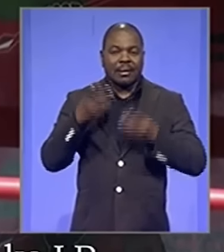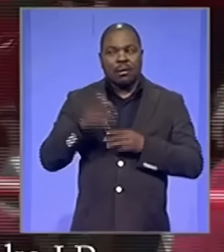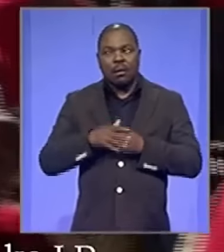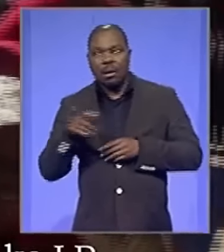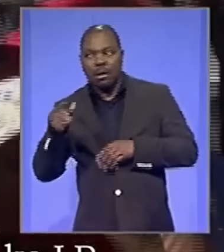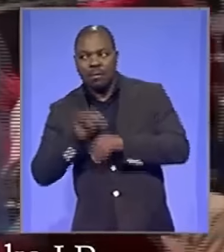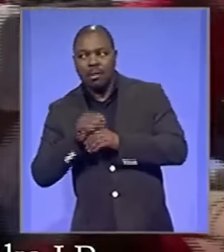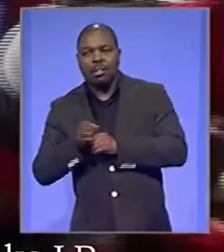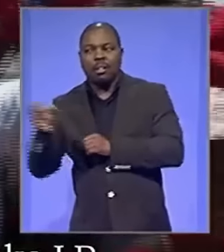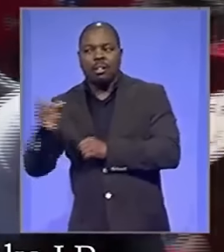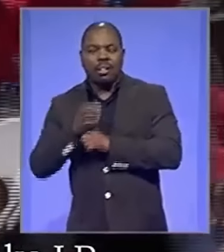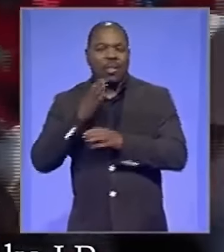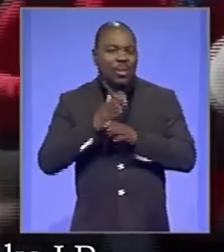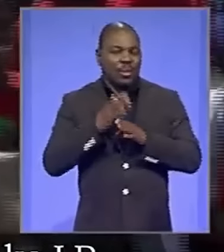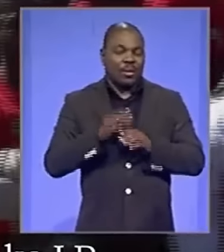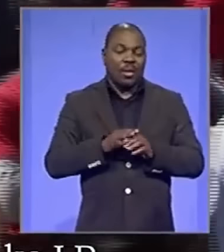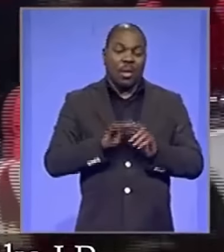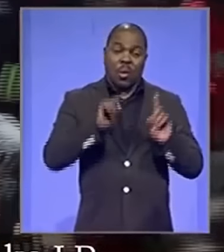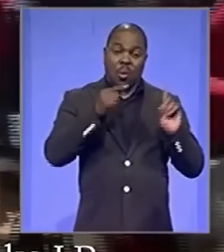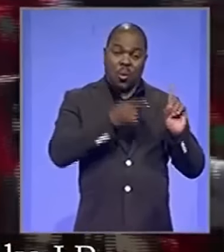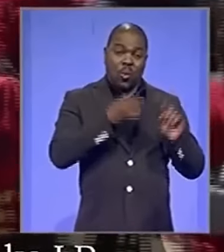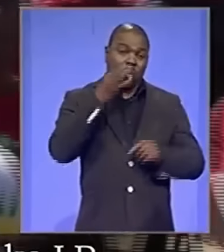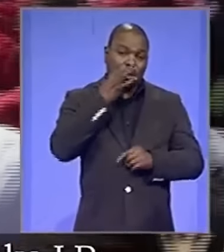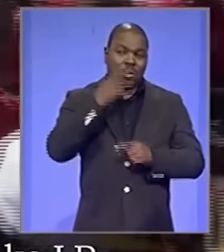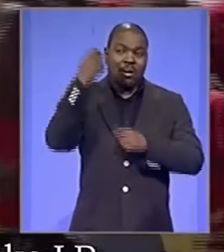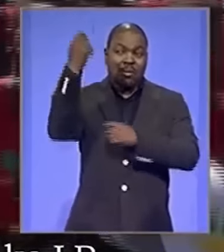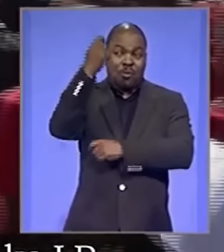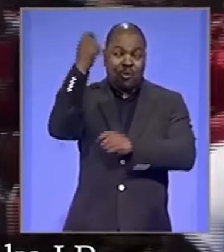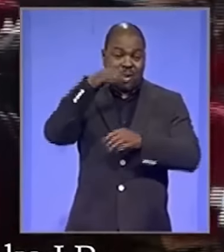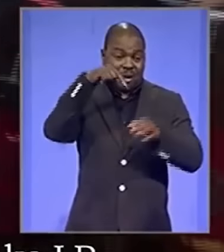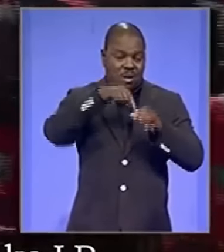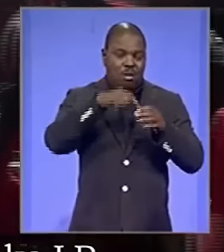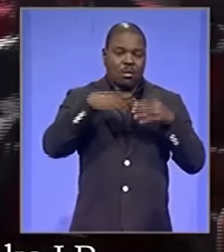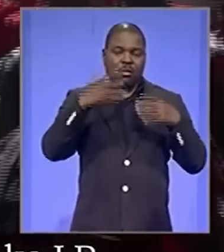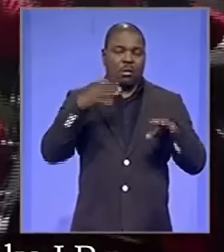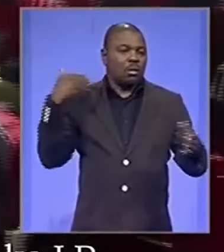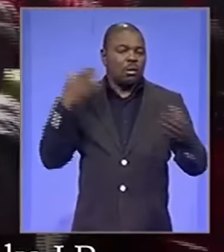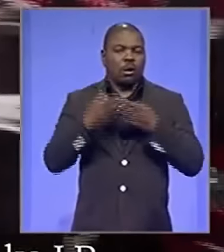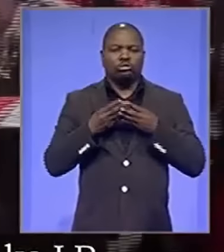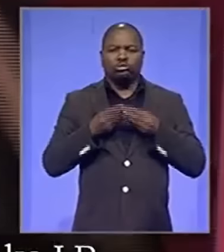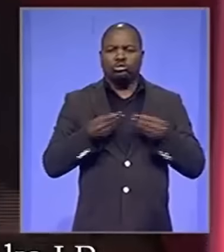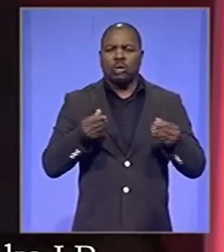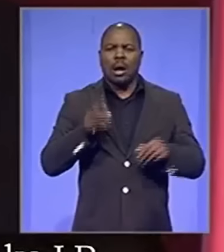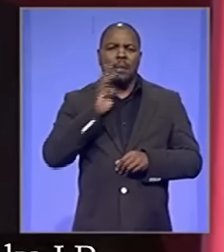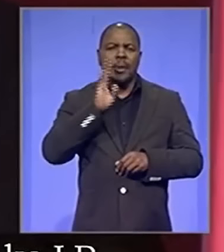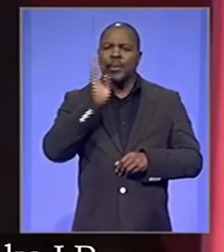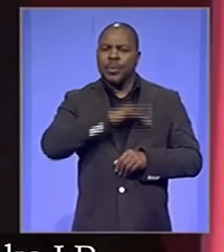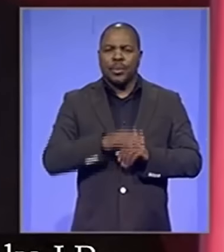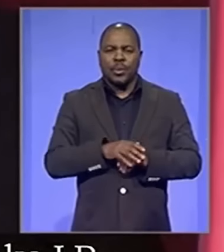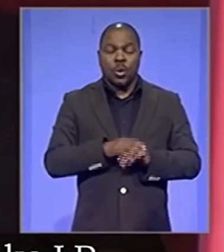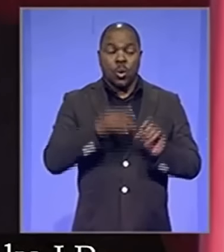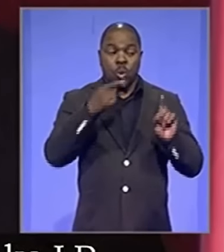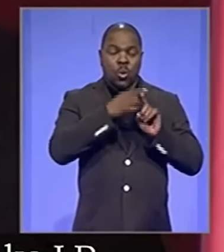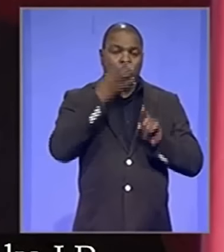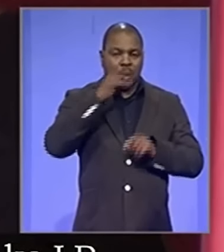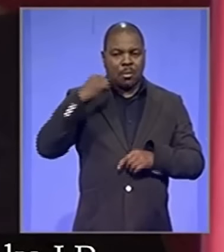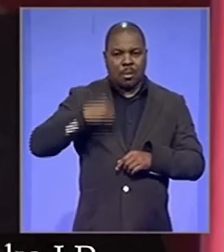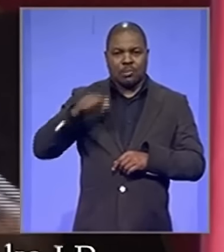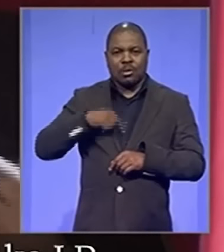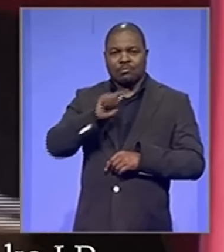difane. Malema ore toropo ya Polokwane e na le sebaka e itemogela komelelo gore EFF e tlo fetola seemo sa